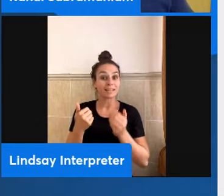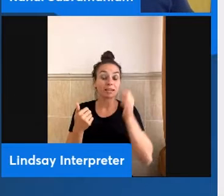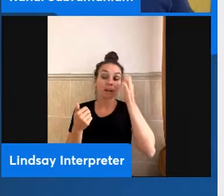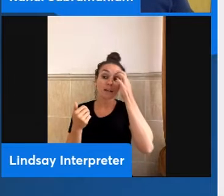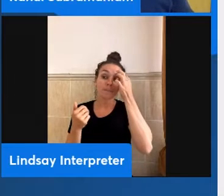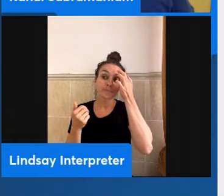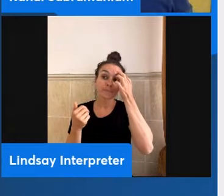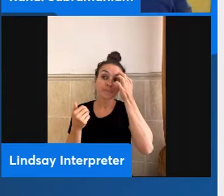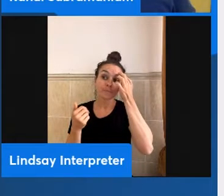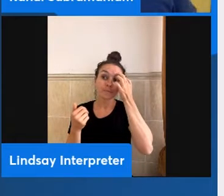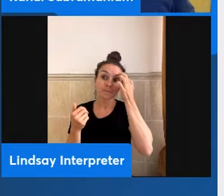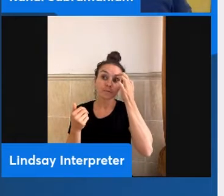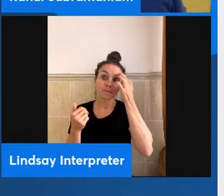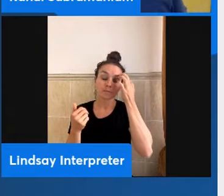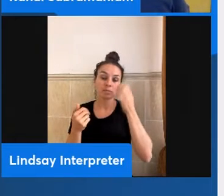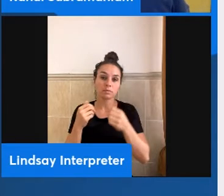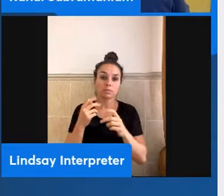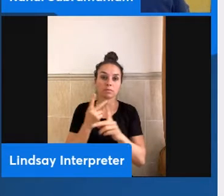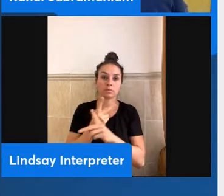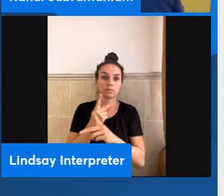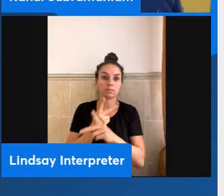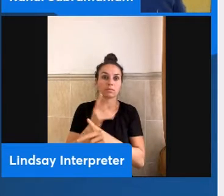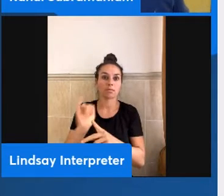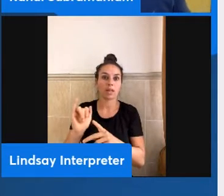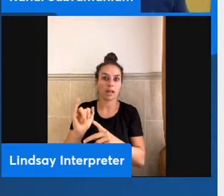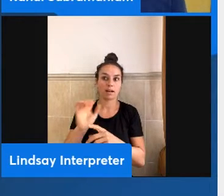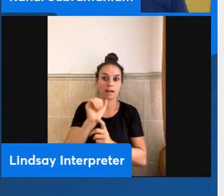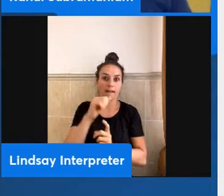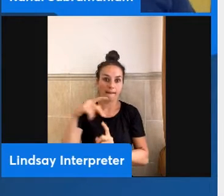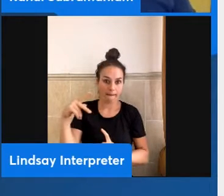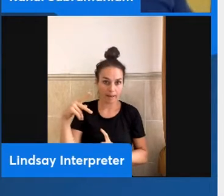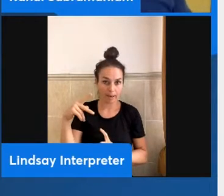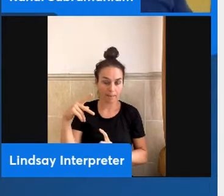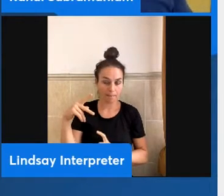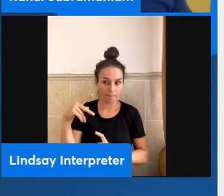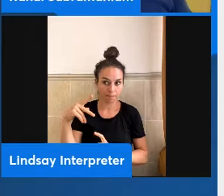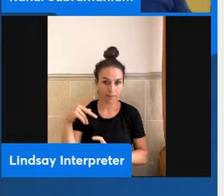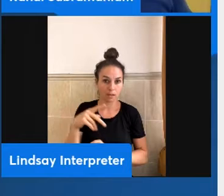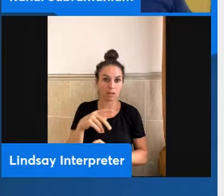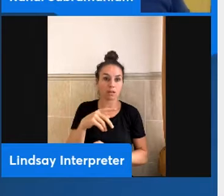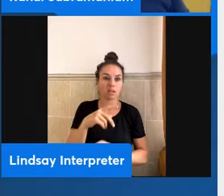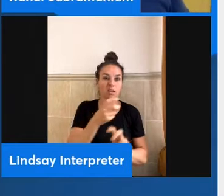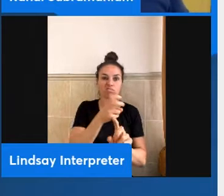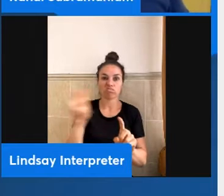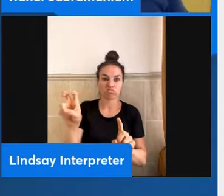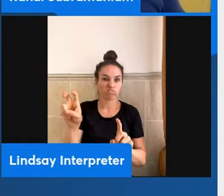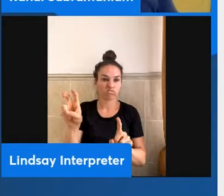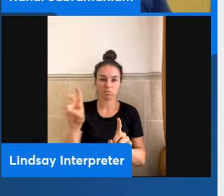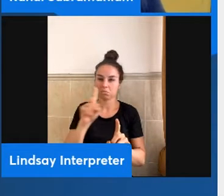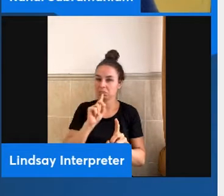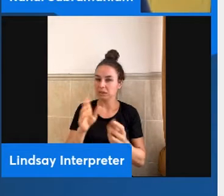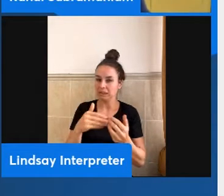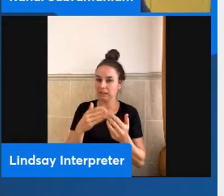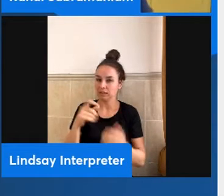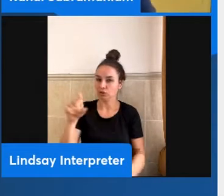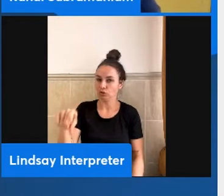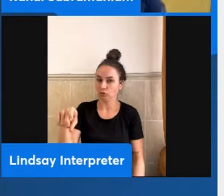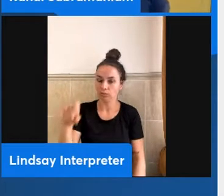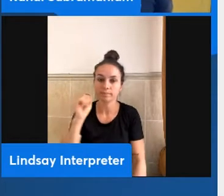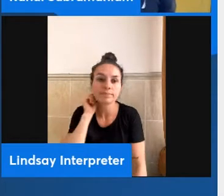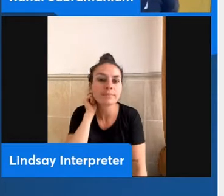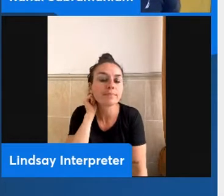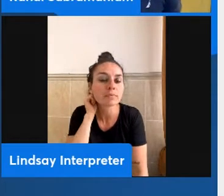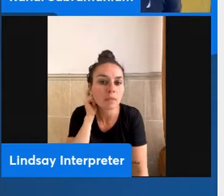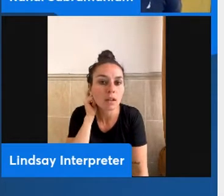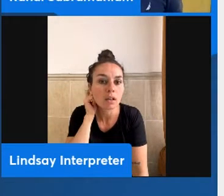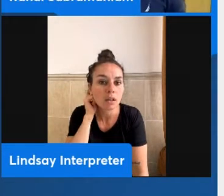your x86-based application and port it over to ARM pretty easily.